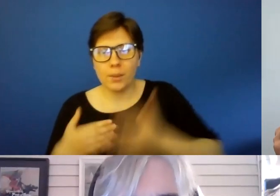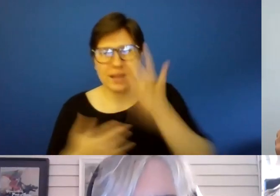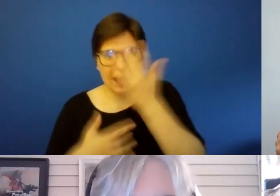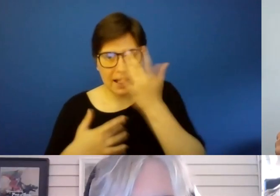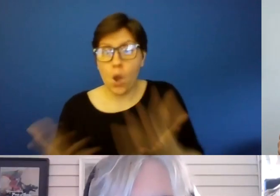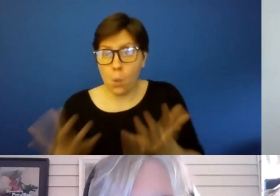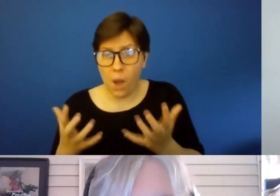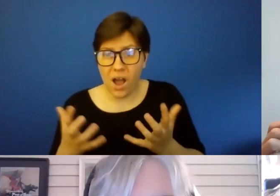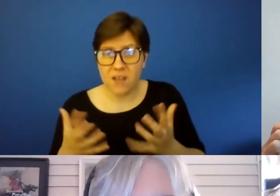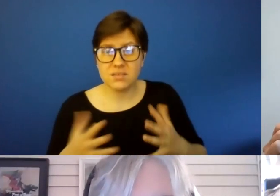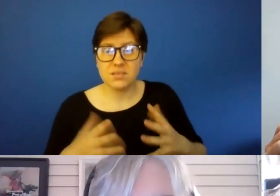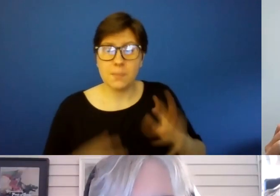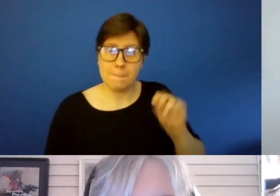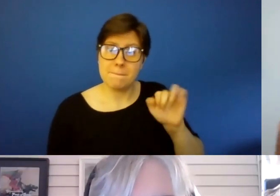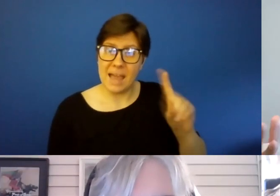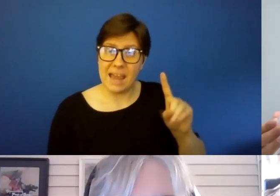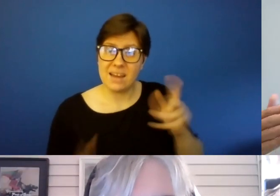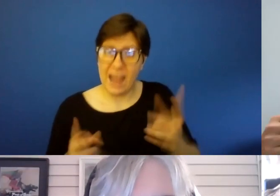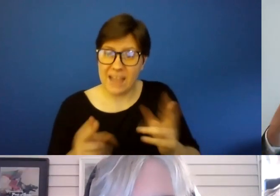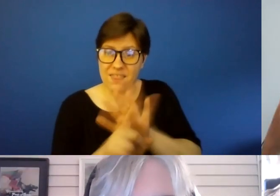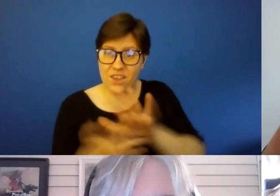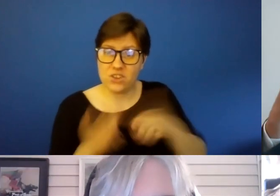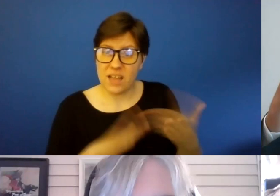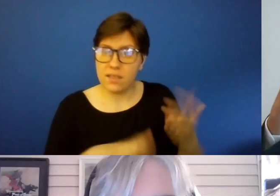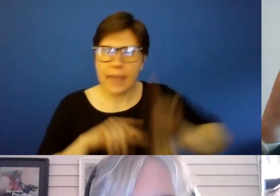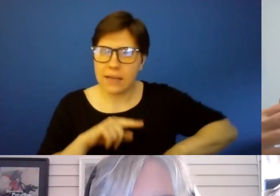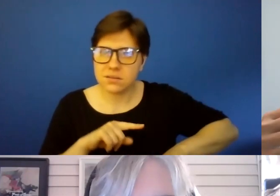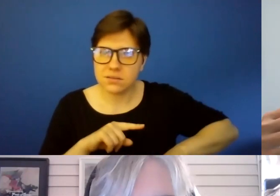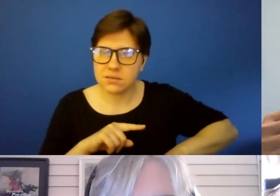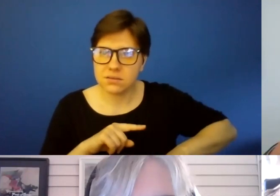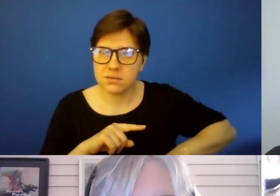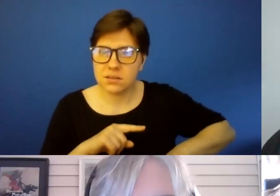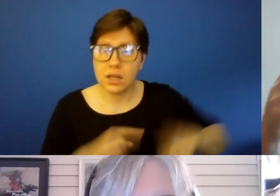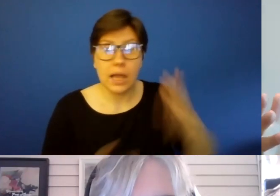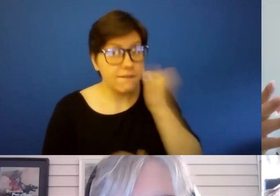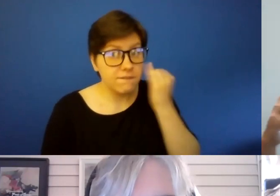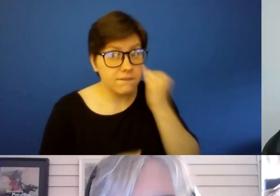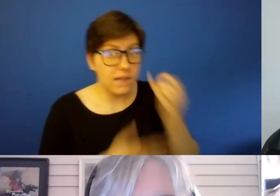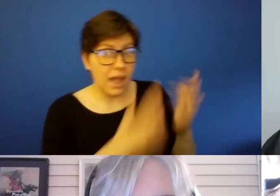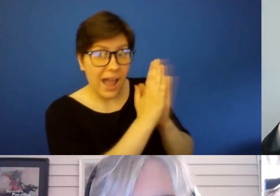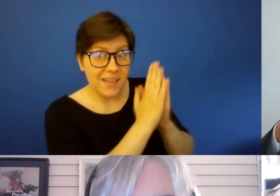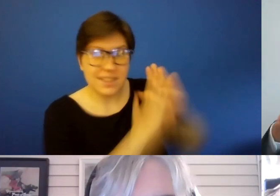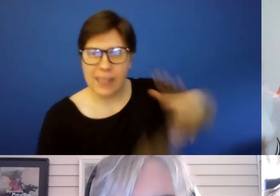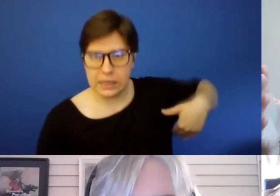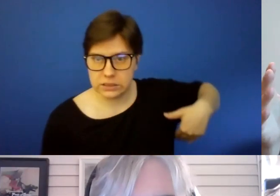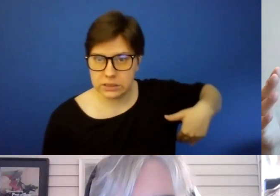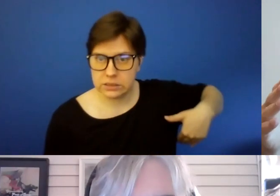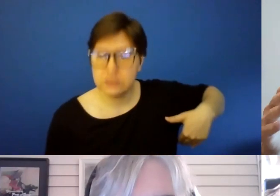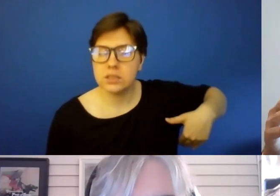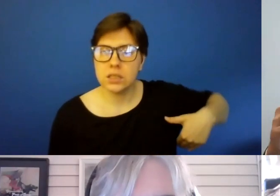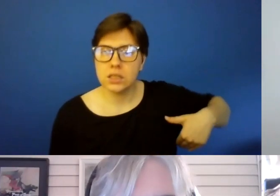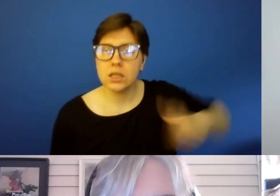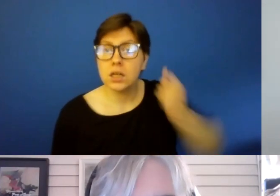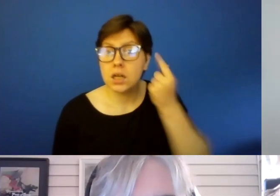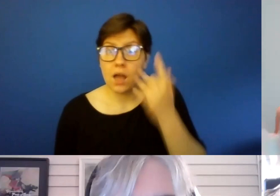MAID who are unable to. So for example, they ask late, right? In other words, there's a 15 or 20